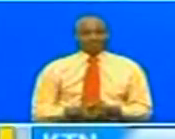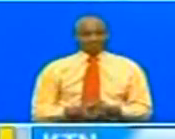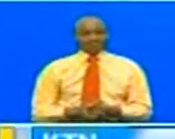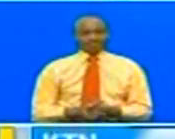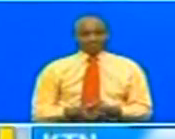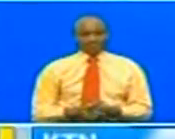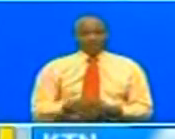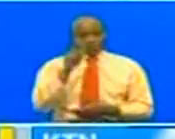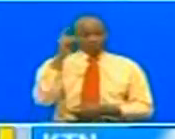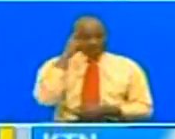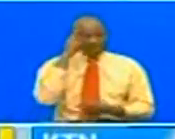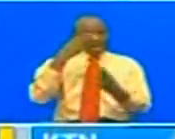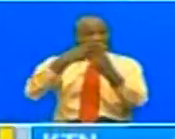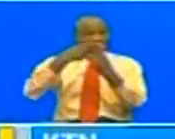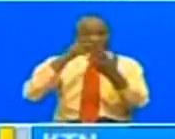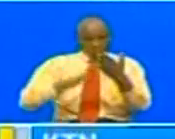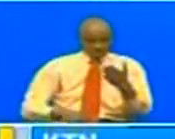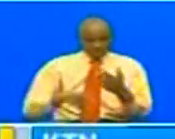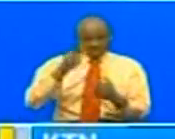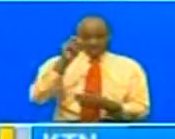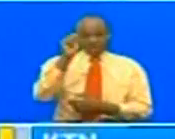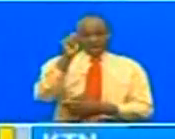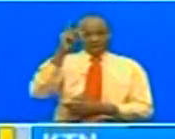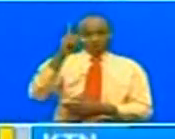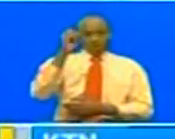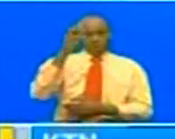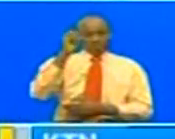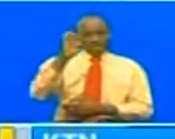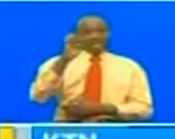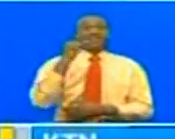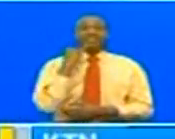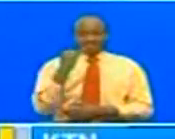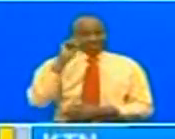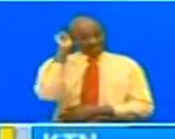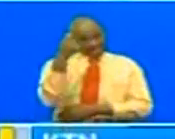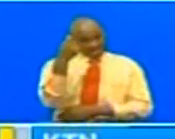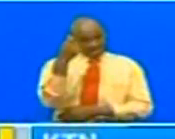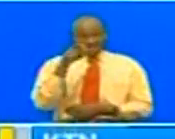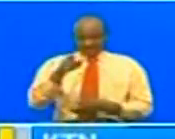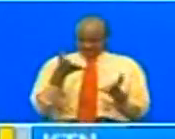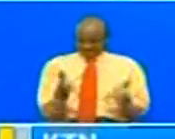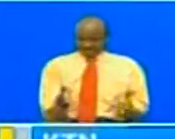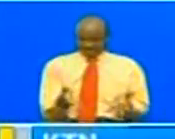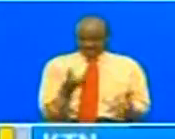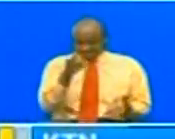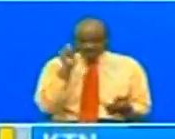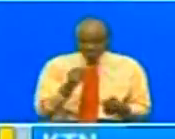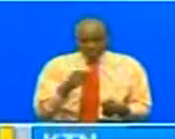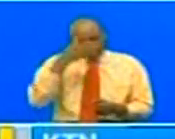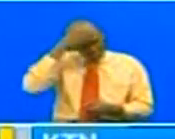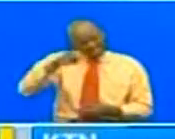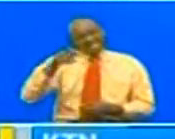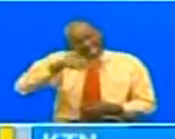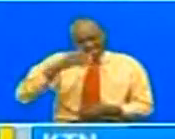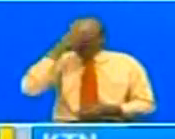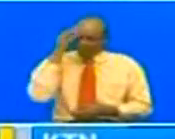Well, remember, our hashtag tonight is Nadome is Kenya, as we seek to highlight this seemingly forgotten area. We